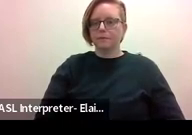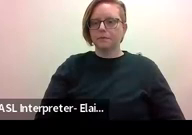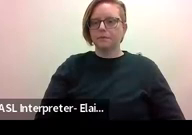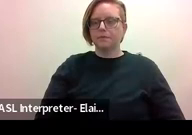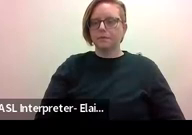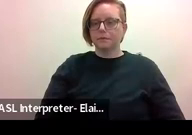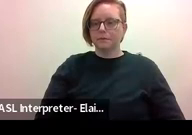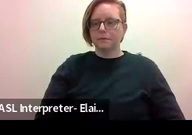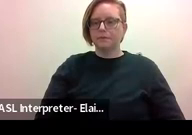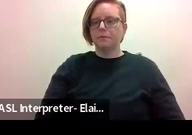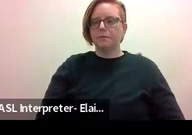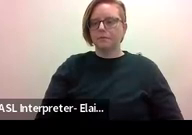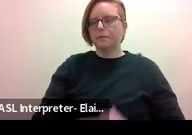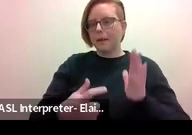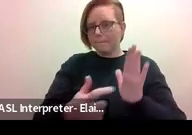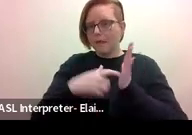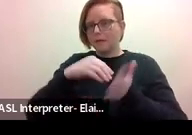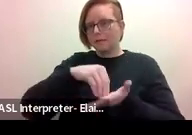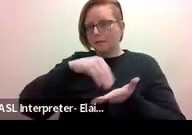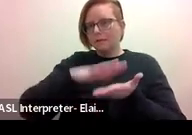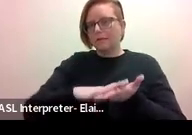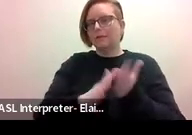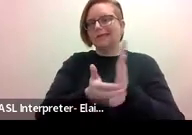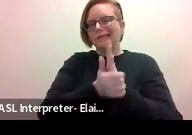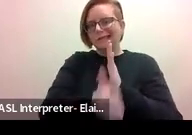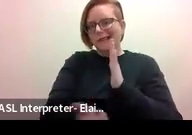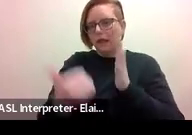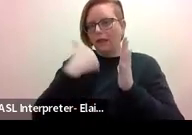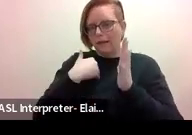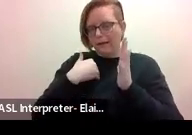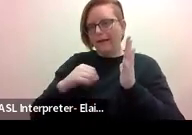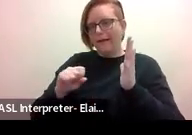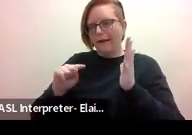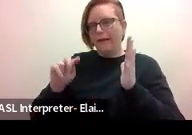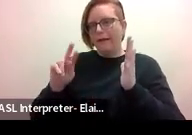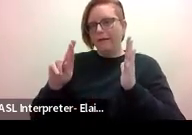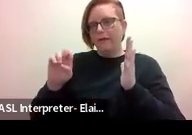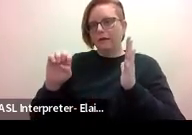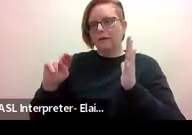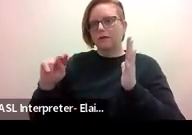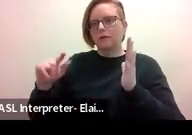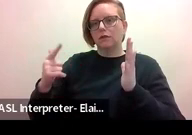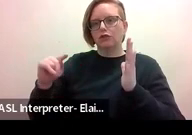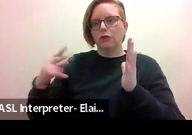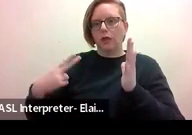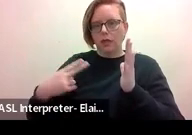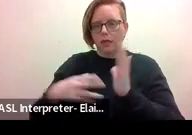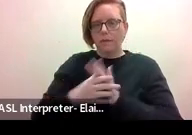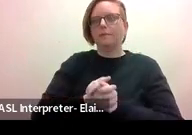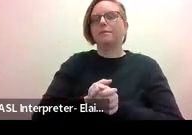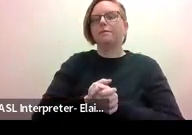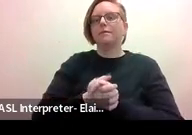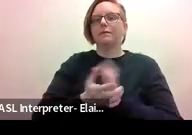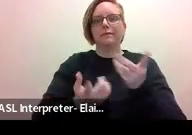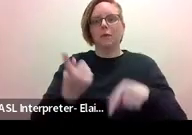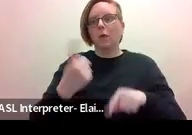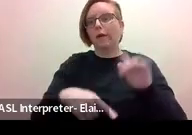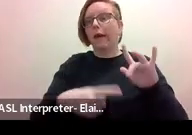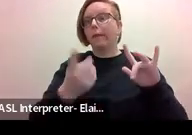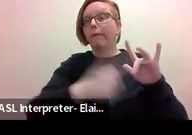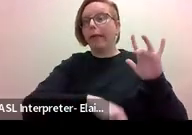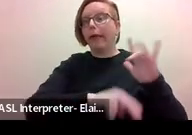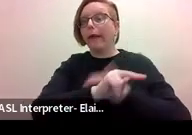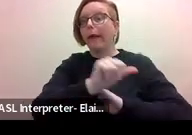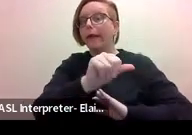Yes, have to have a strength. Absolutely, yes. No strengths were documented. Don't leave this section blank or put